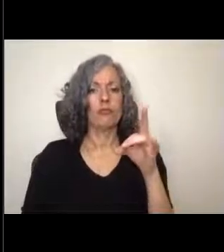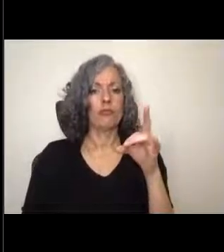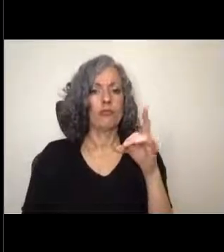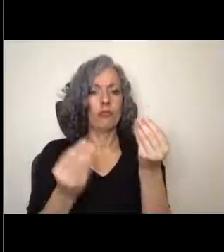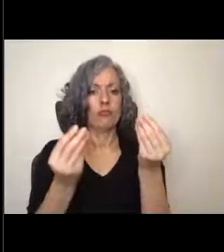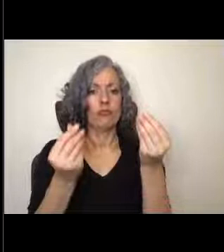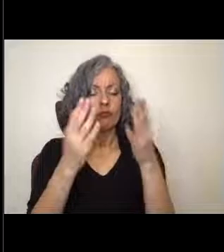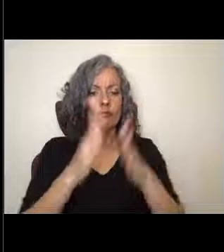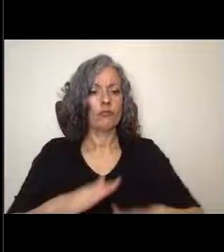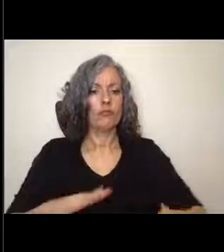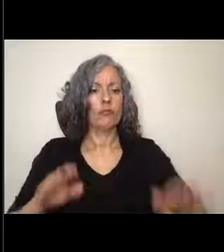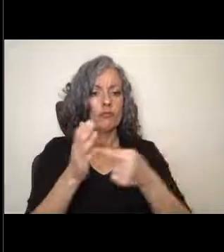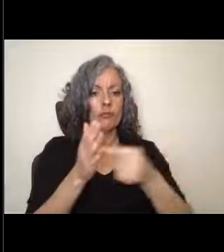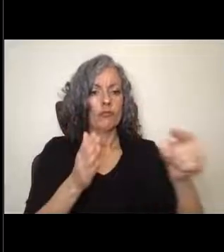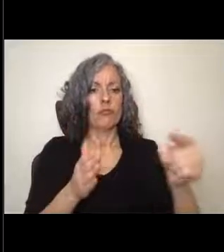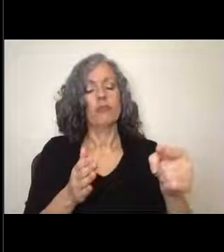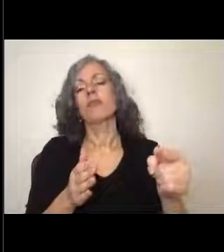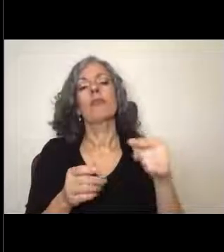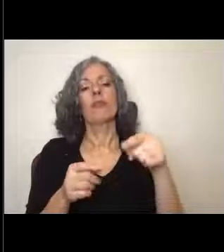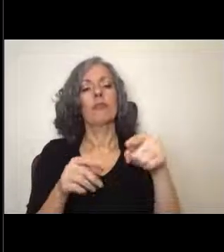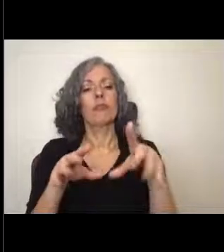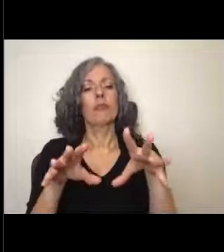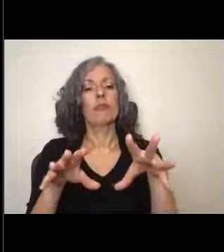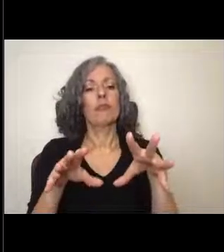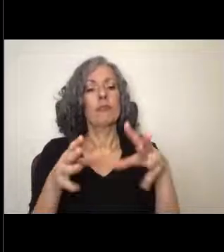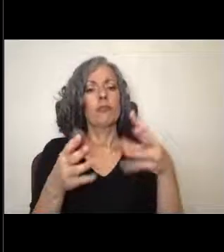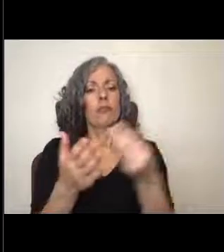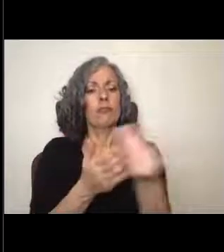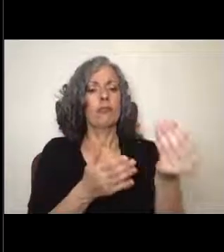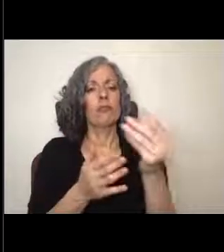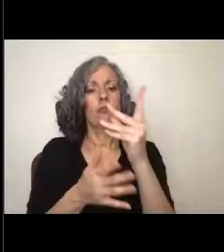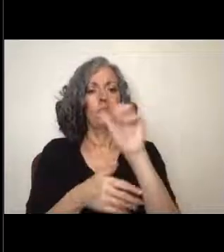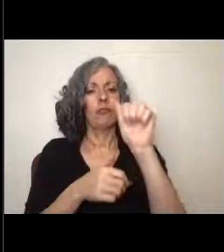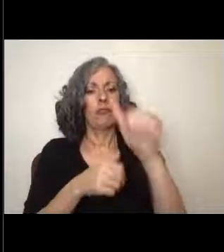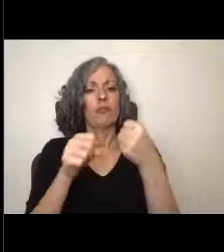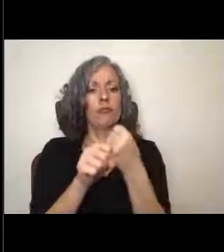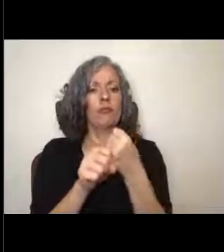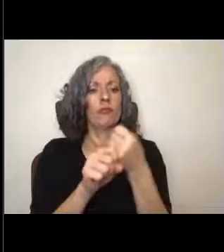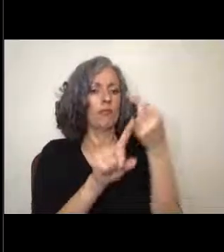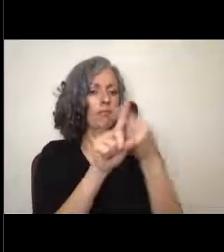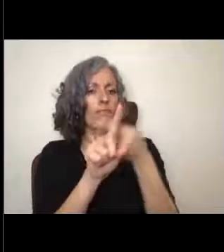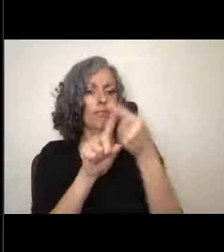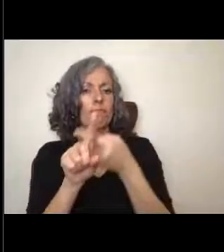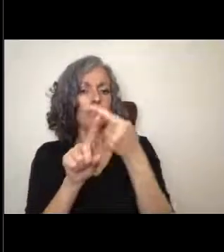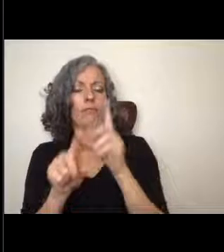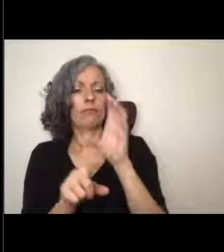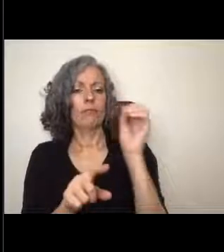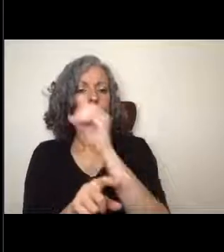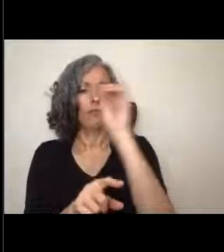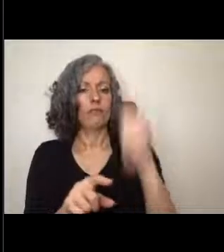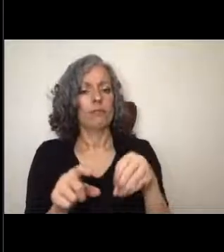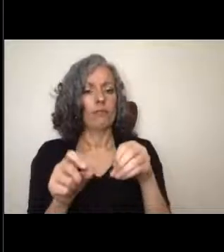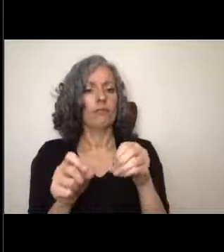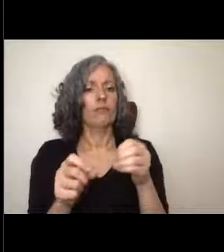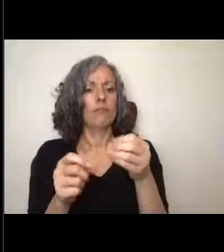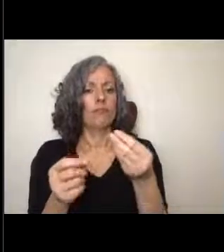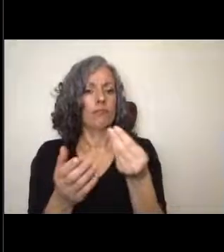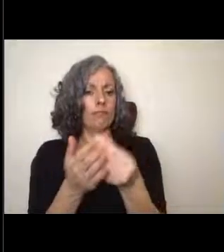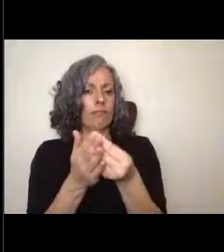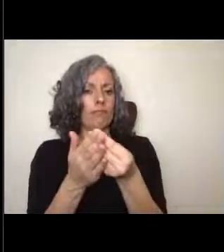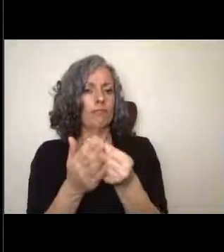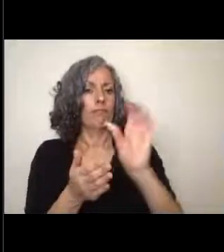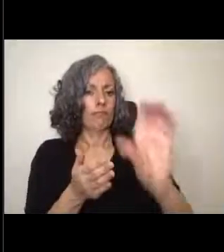paid by the purchasing party over a 10-year period through a payment plan and a 30% down payment of the total purchase price. The